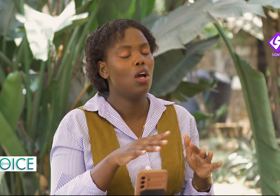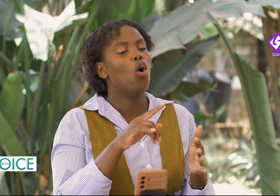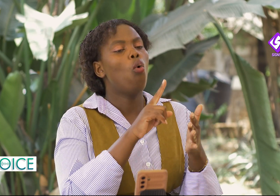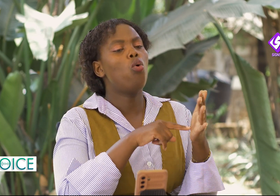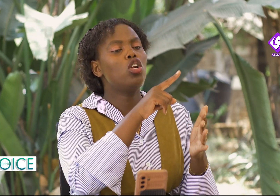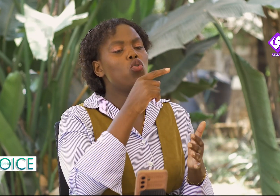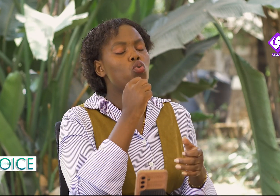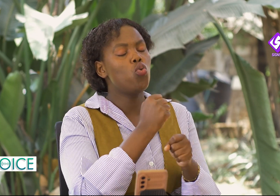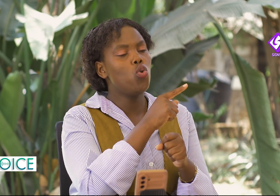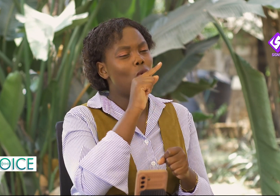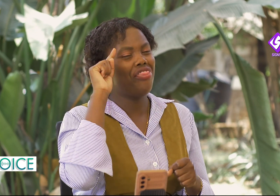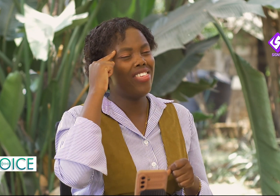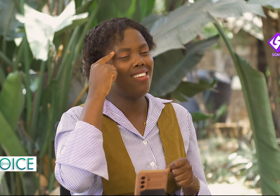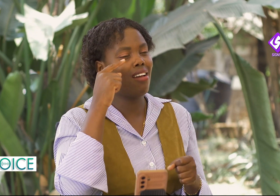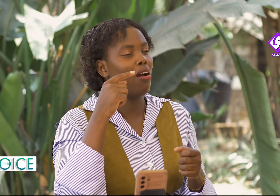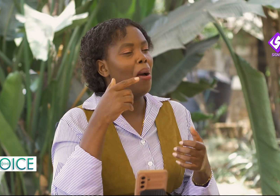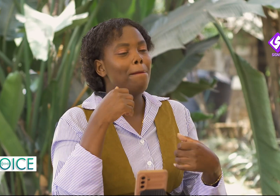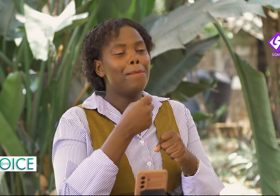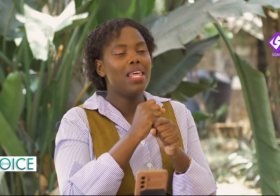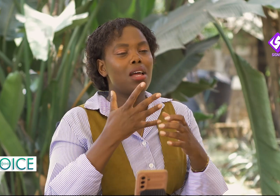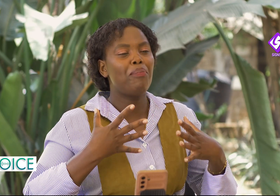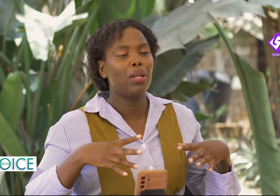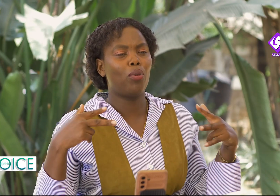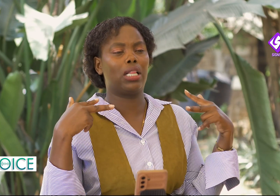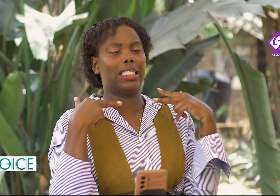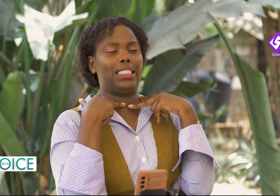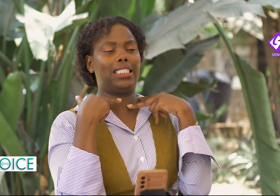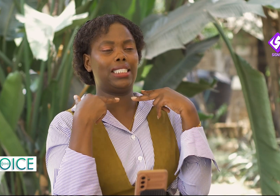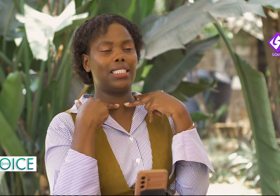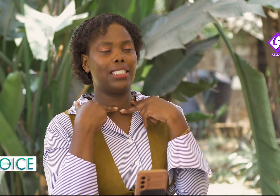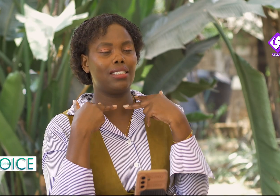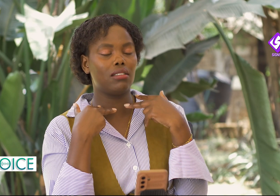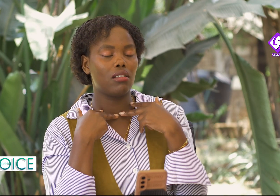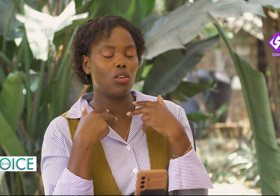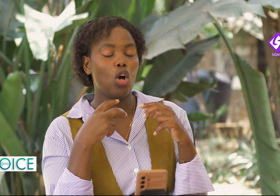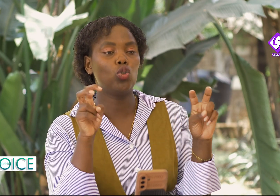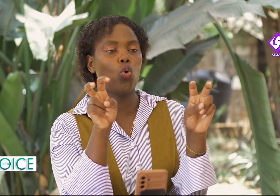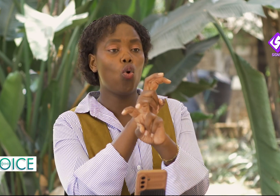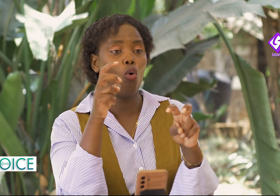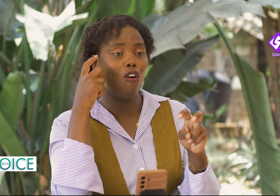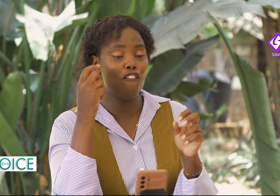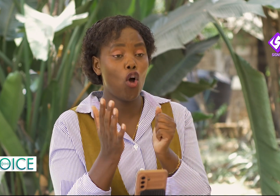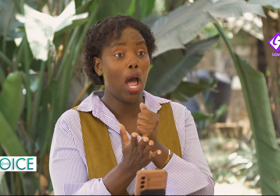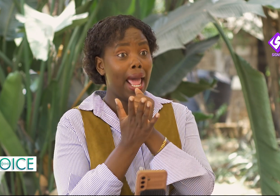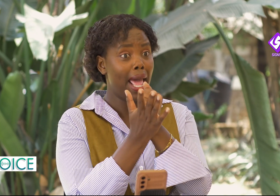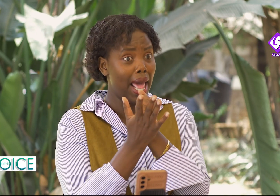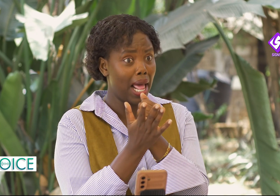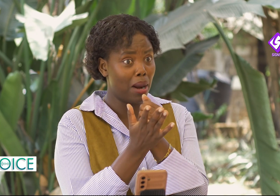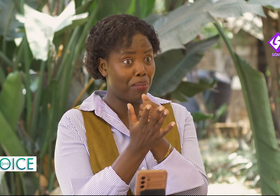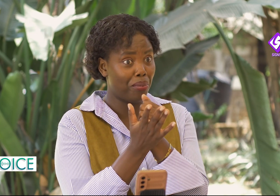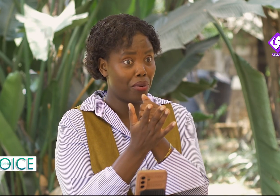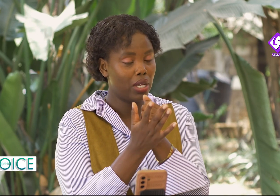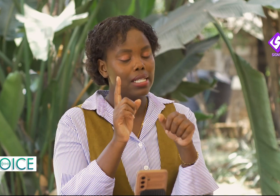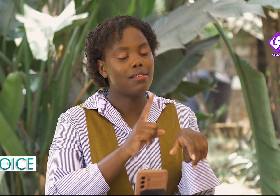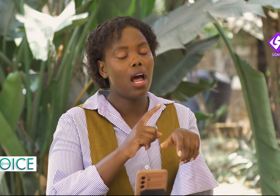You said that one of your family members had a problem with mental health. What do you think that